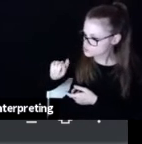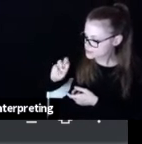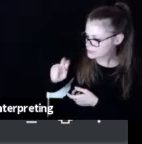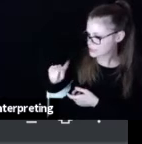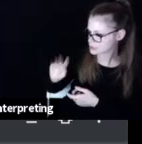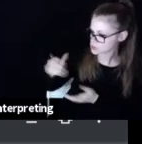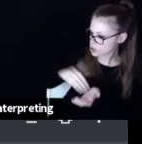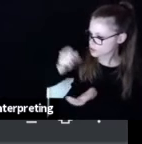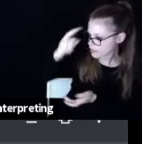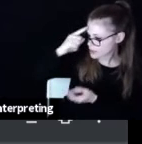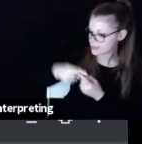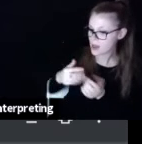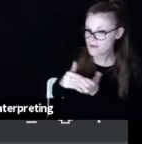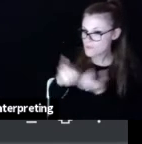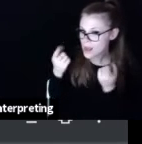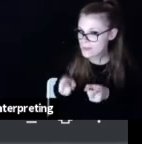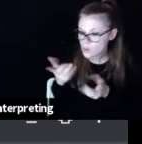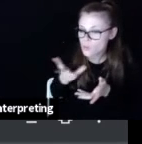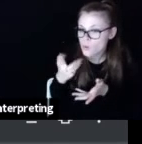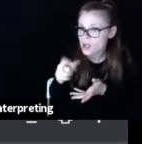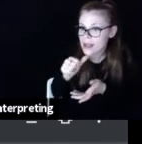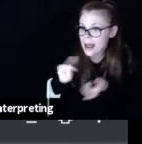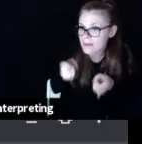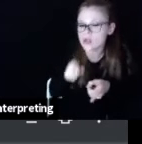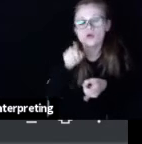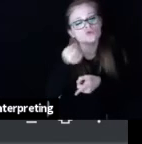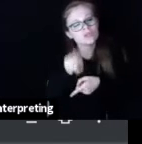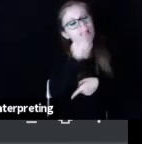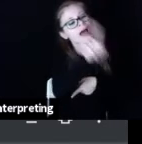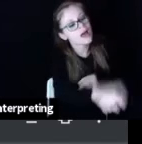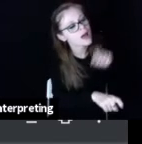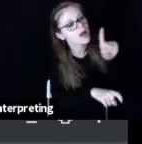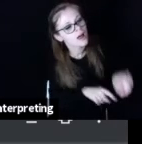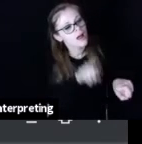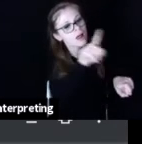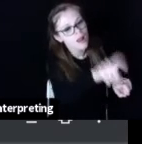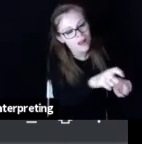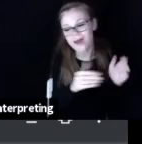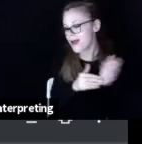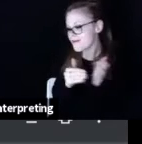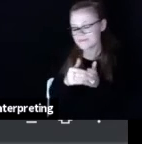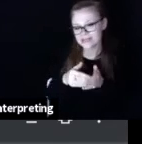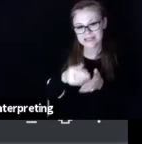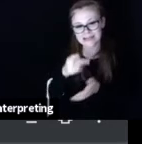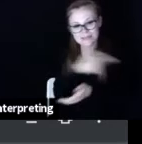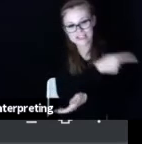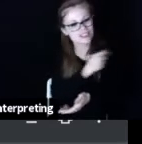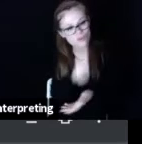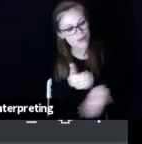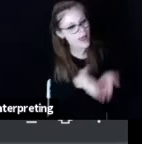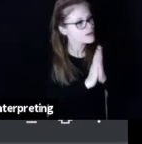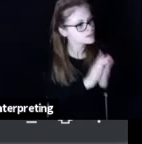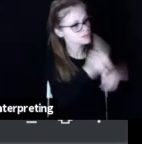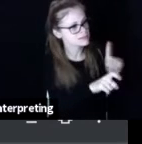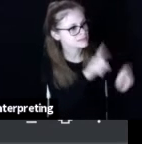out, you asking questions to better understand the plan. Now, and this isn't